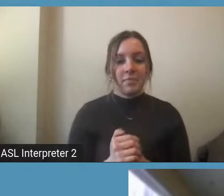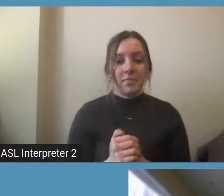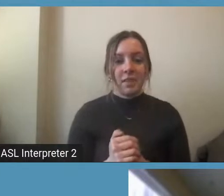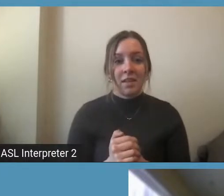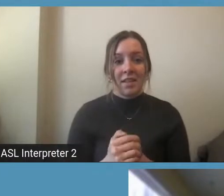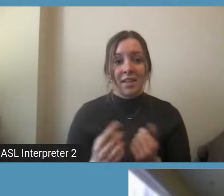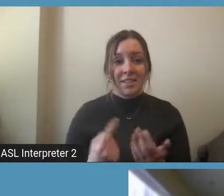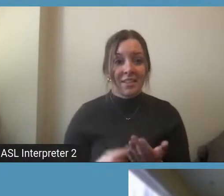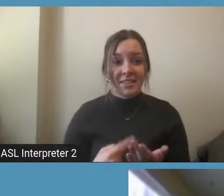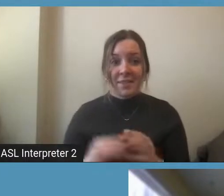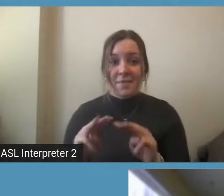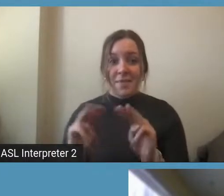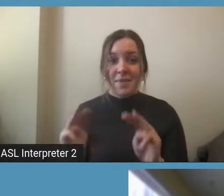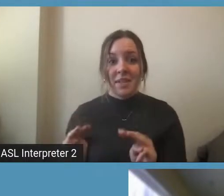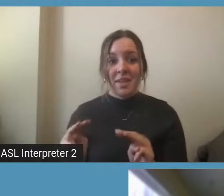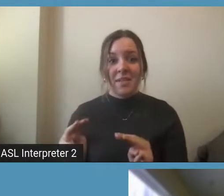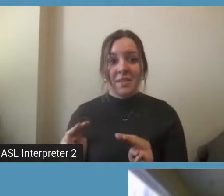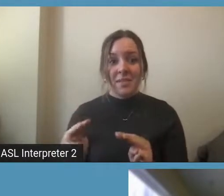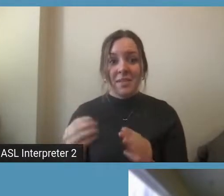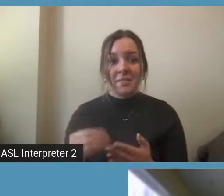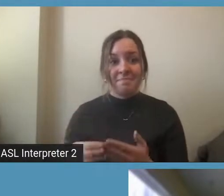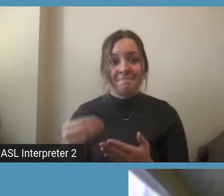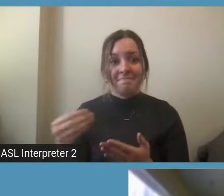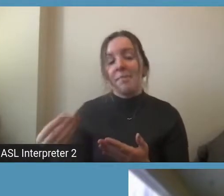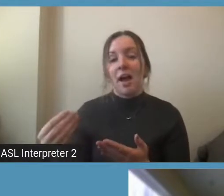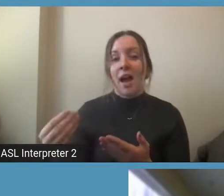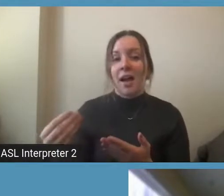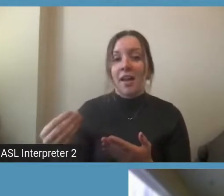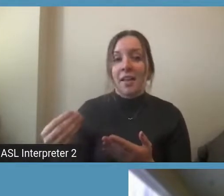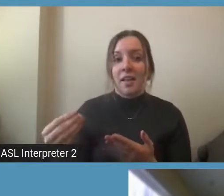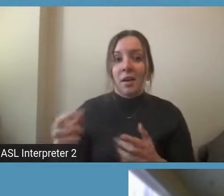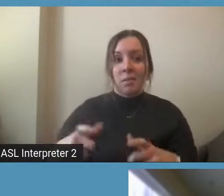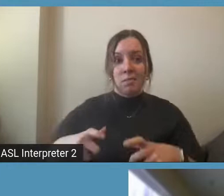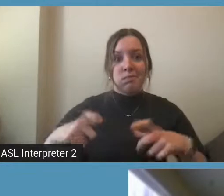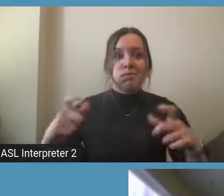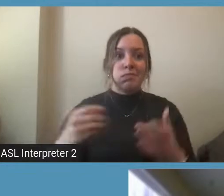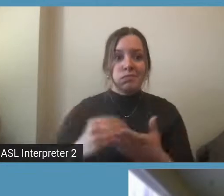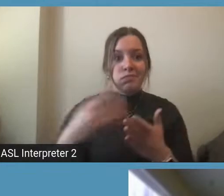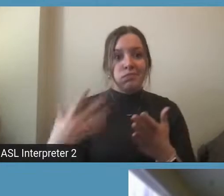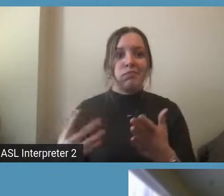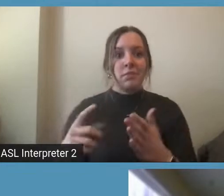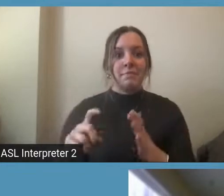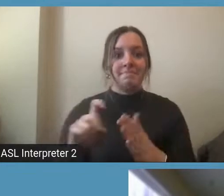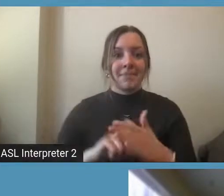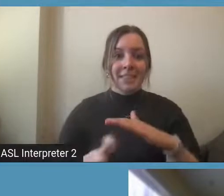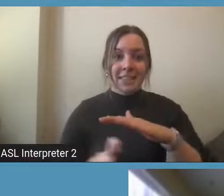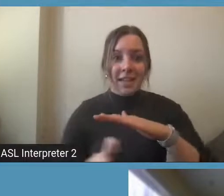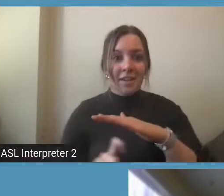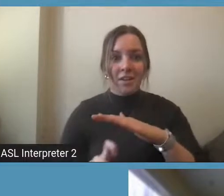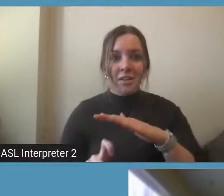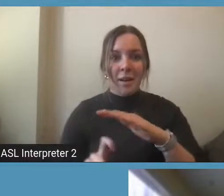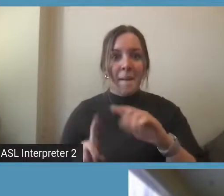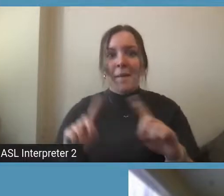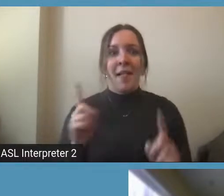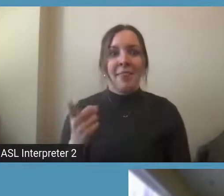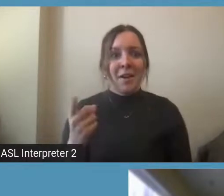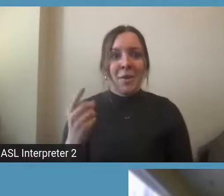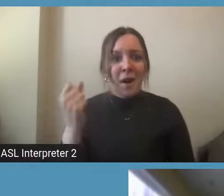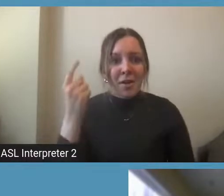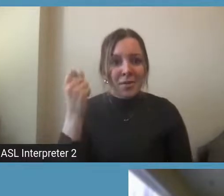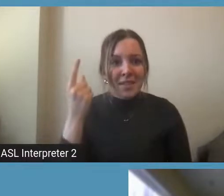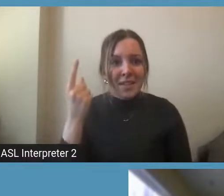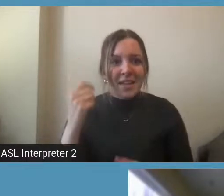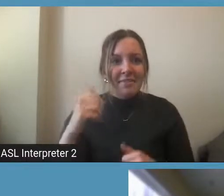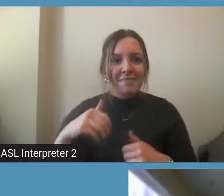$100,000, and then they don't know how to use it because they don't use it enough. And then we come to their facility and scan with their scanner,